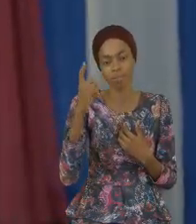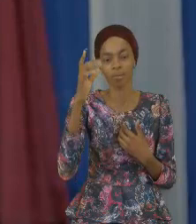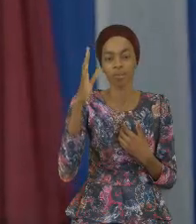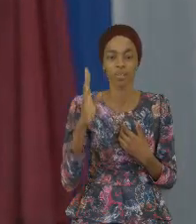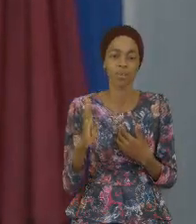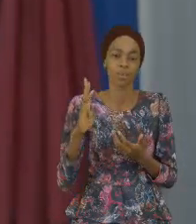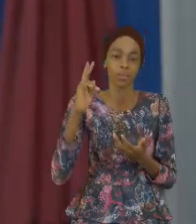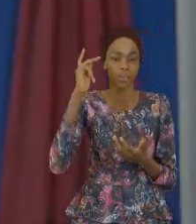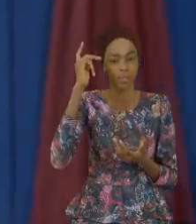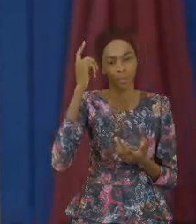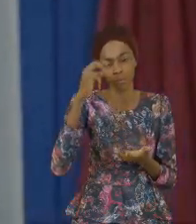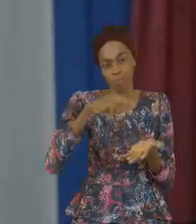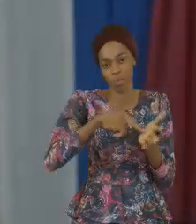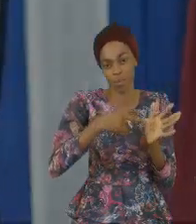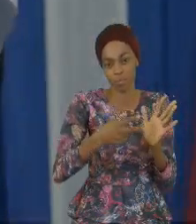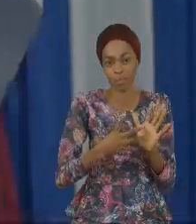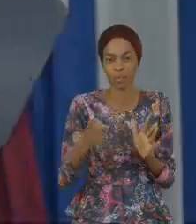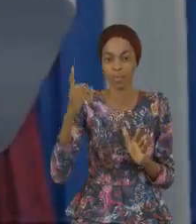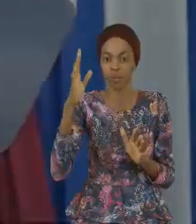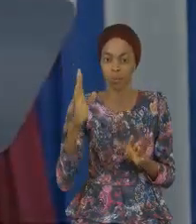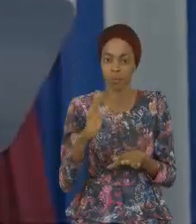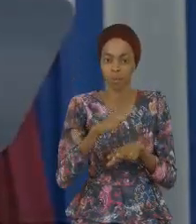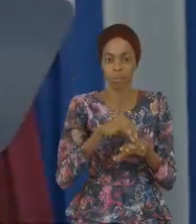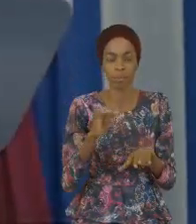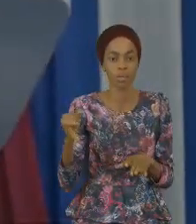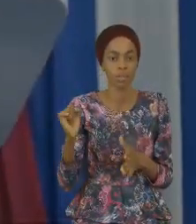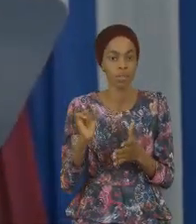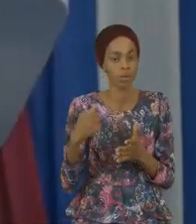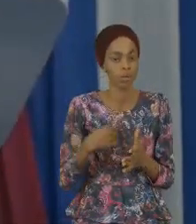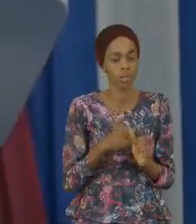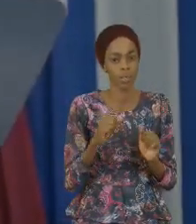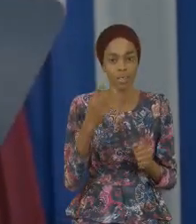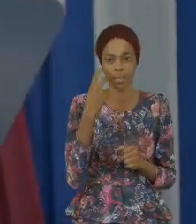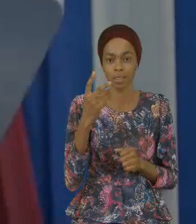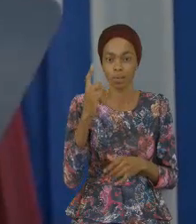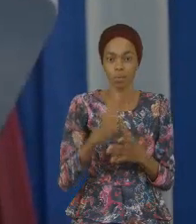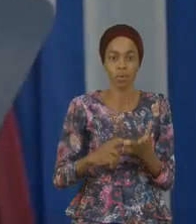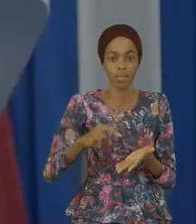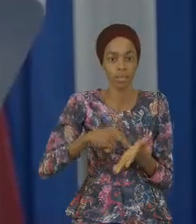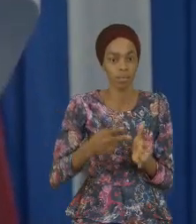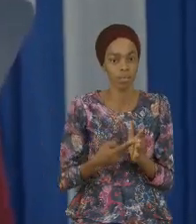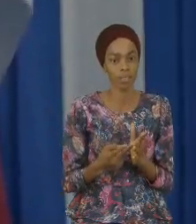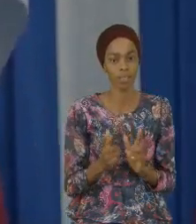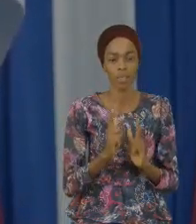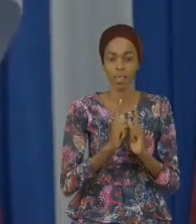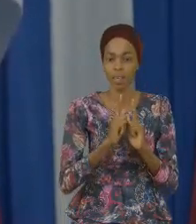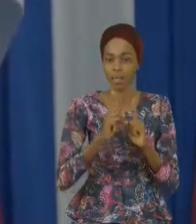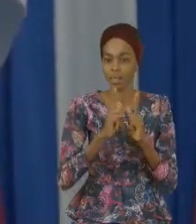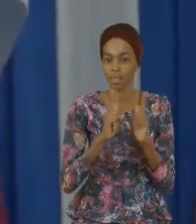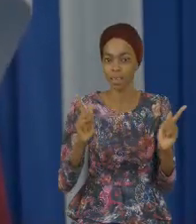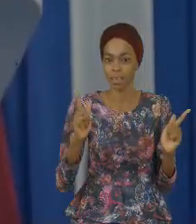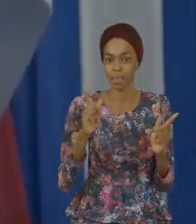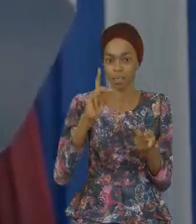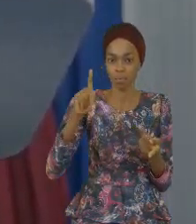calling, and we can see what he means by excellence in life and ministry.